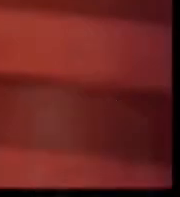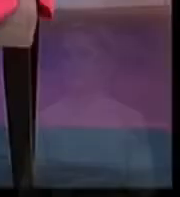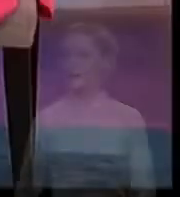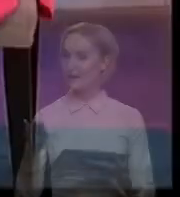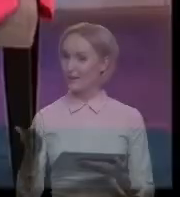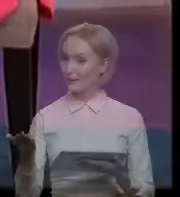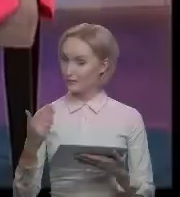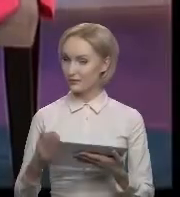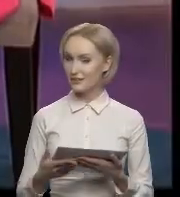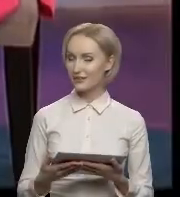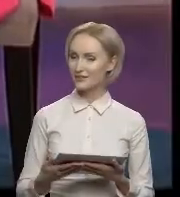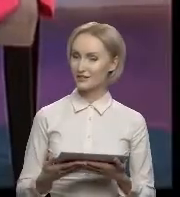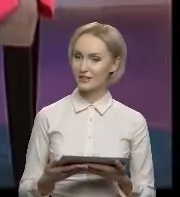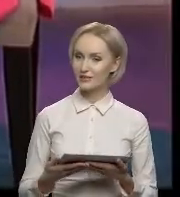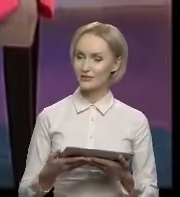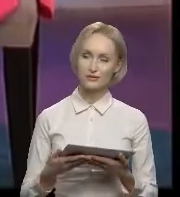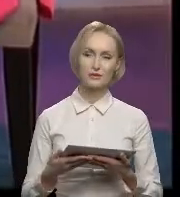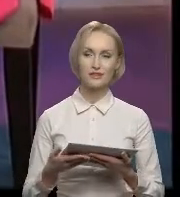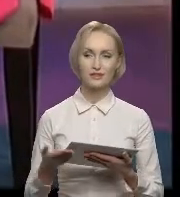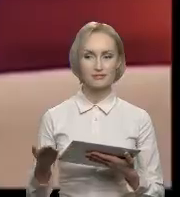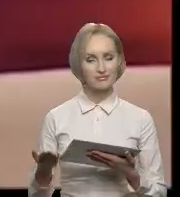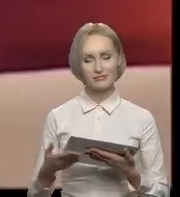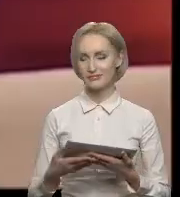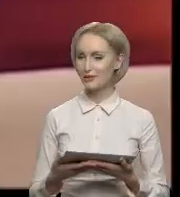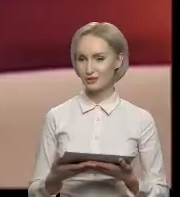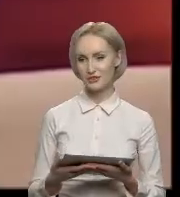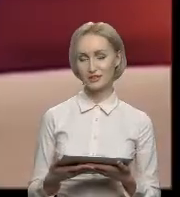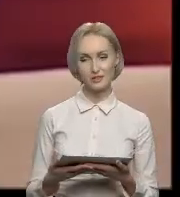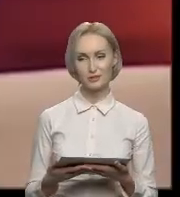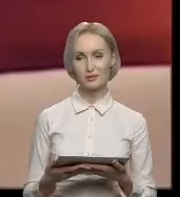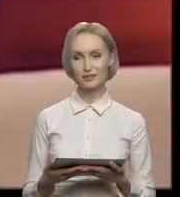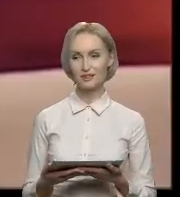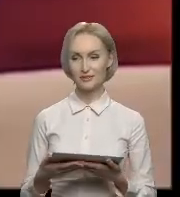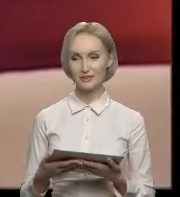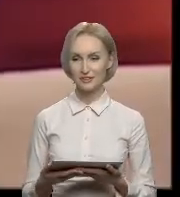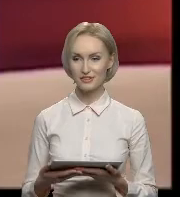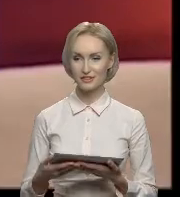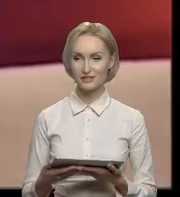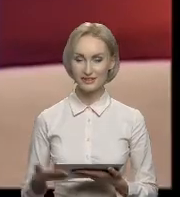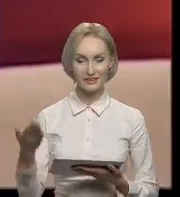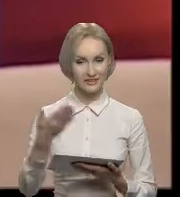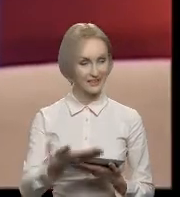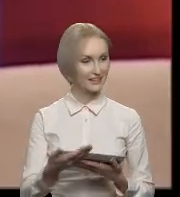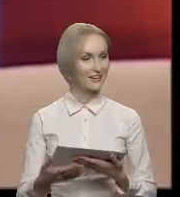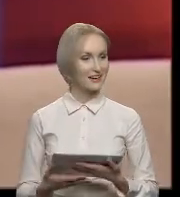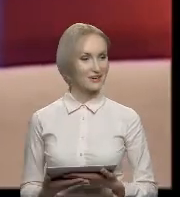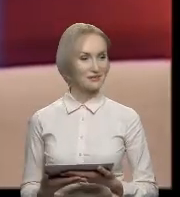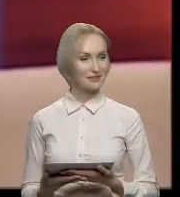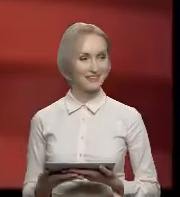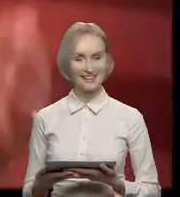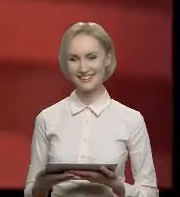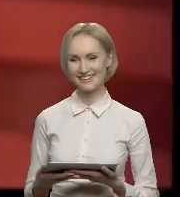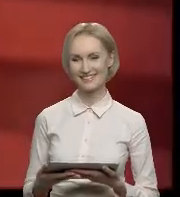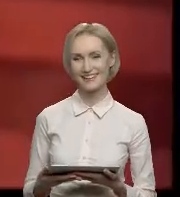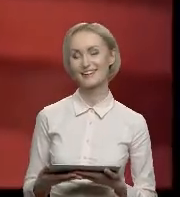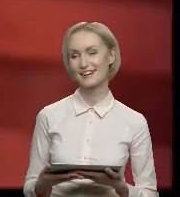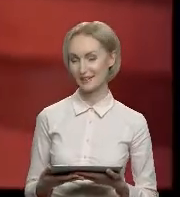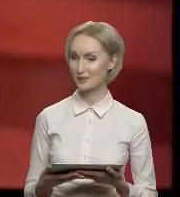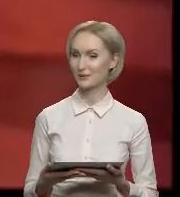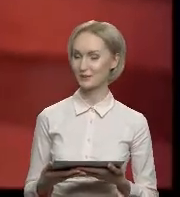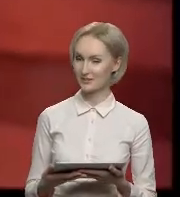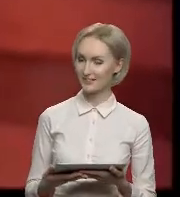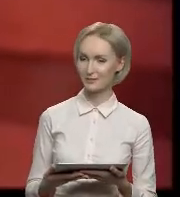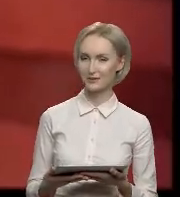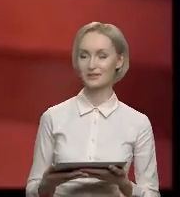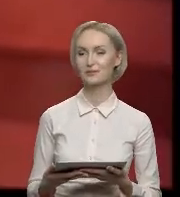guy who is signing away the baby's rights before he's born, treats you like dirt, abandons you, and you're through. I mean, think about that. Why would you want to stay with